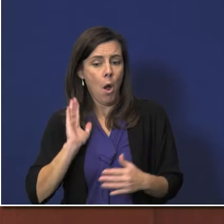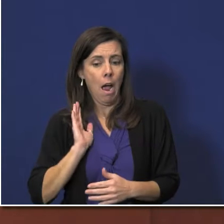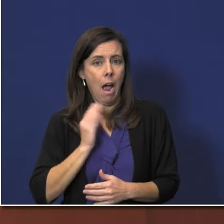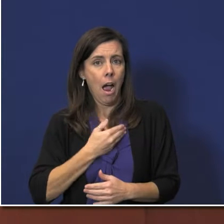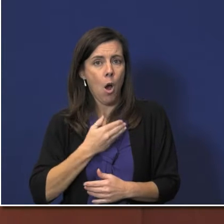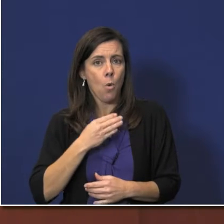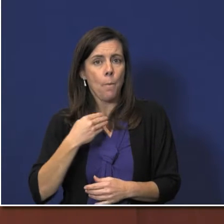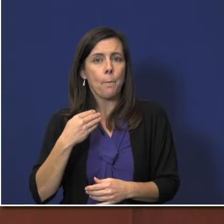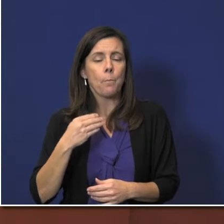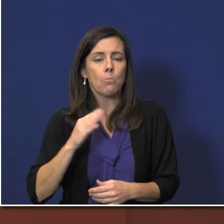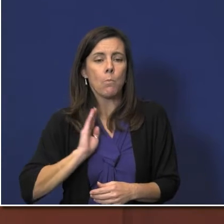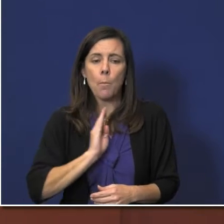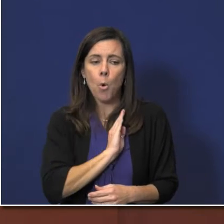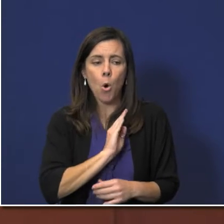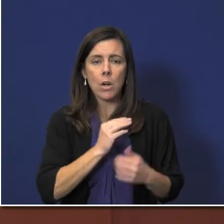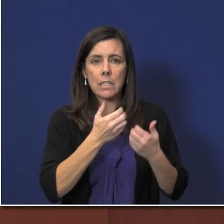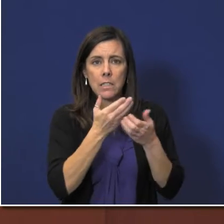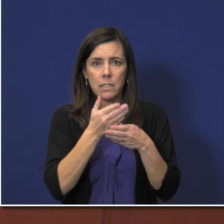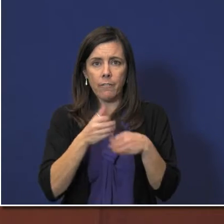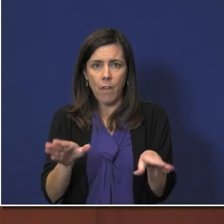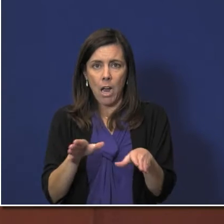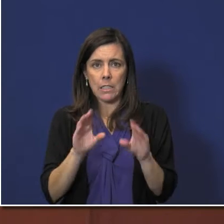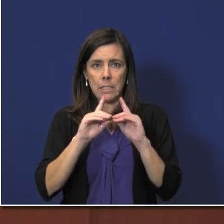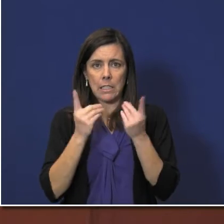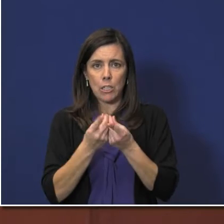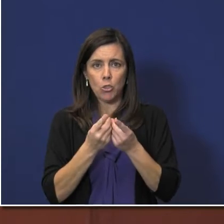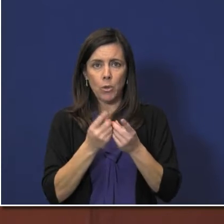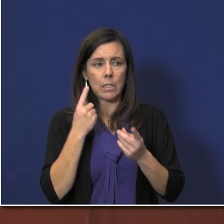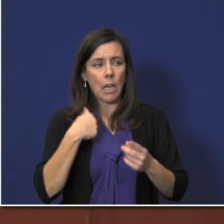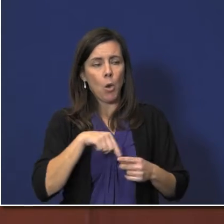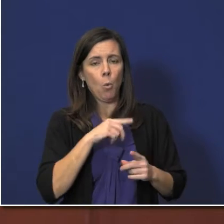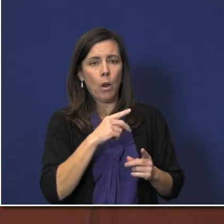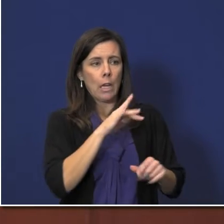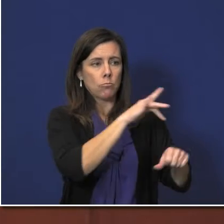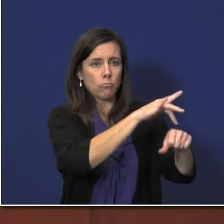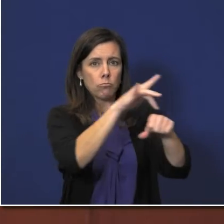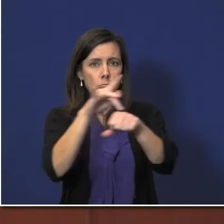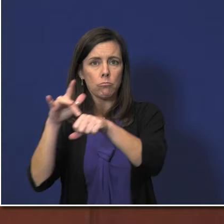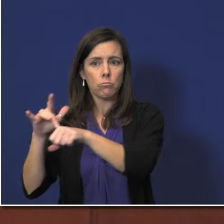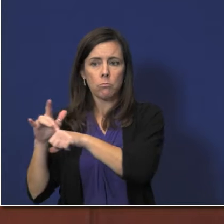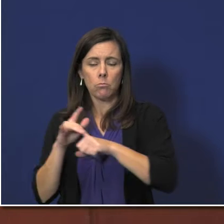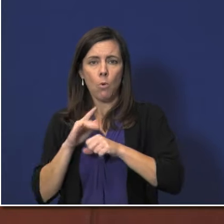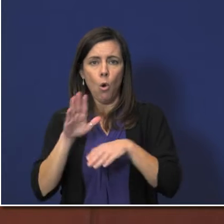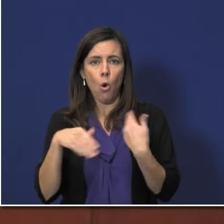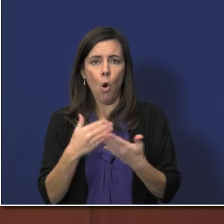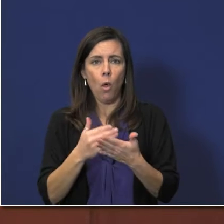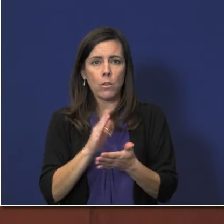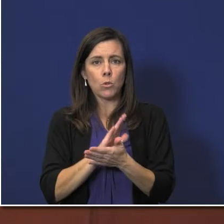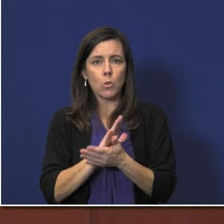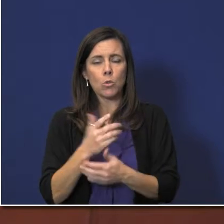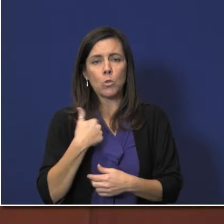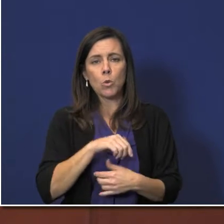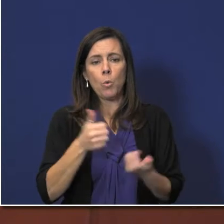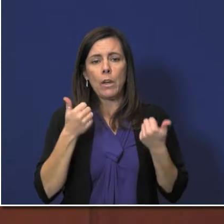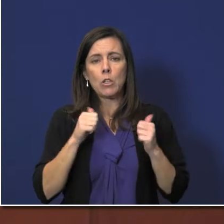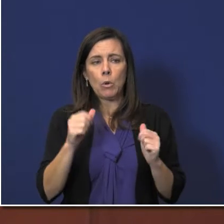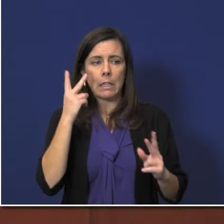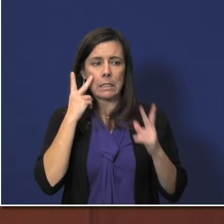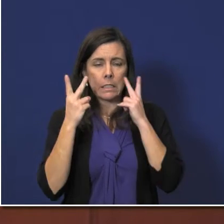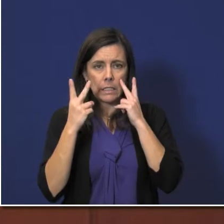entire district, and we make visits to the schools. So anywhere between 12 to 14 schools we try to visit during the